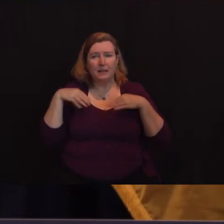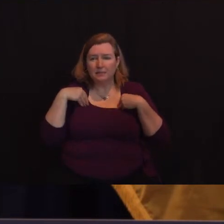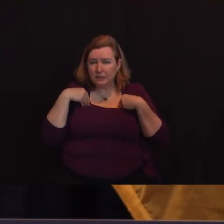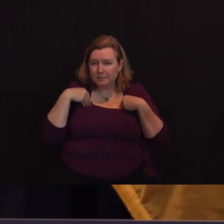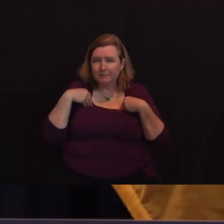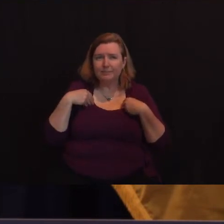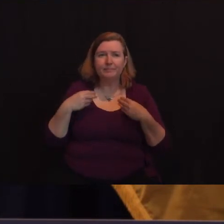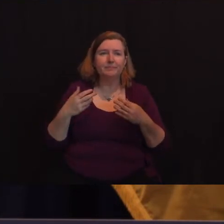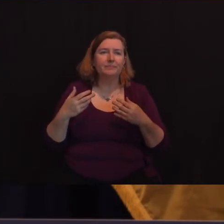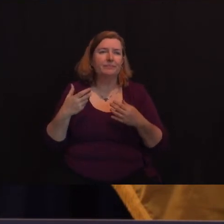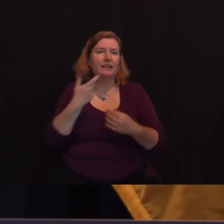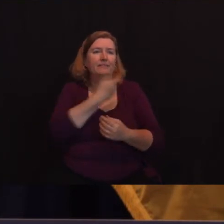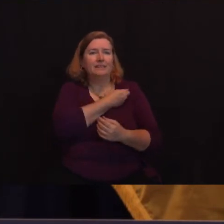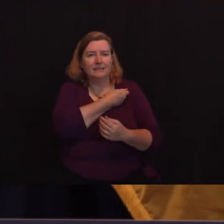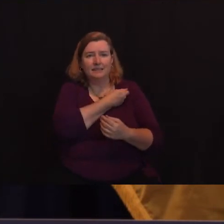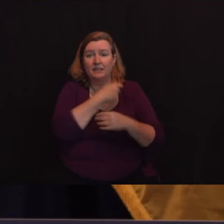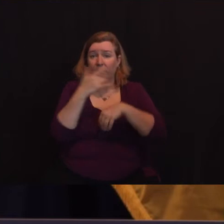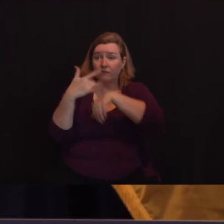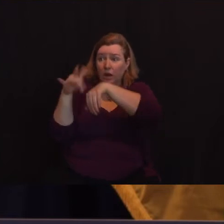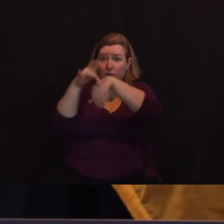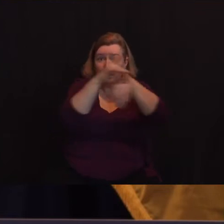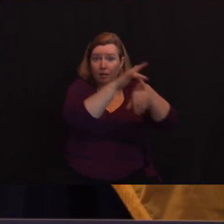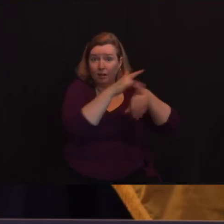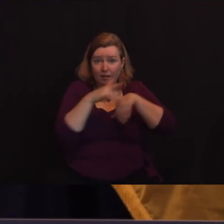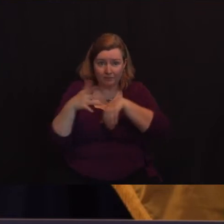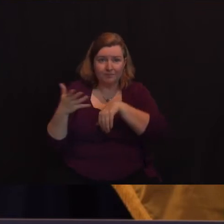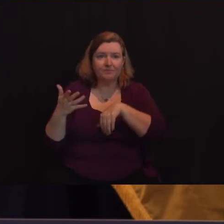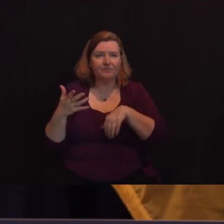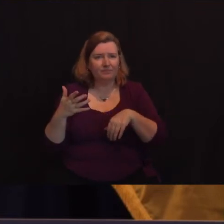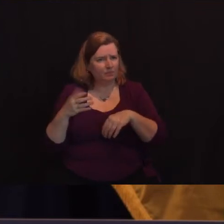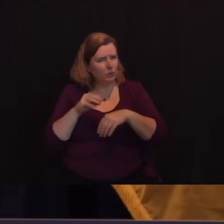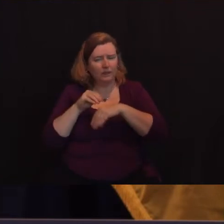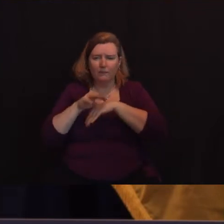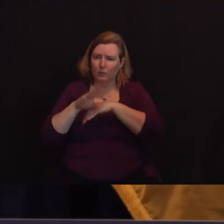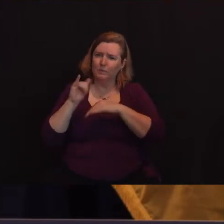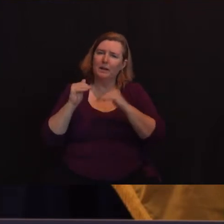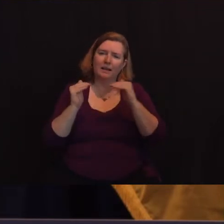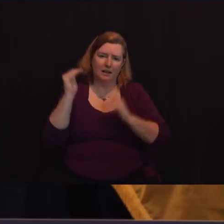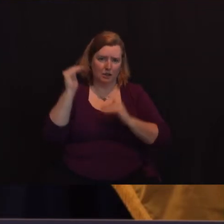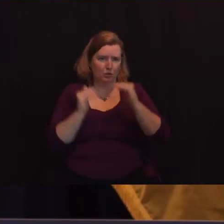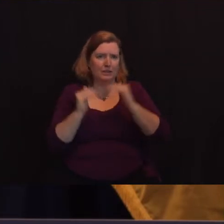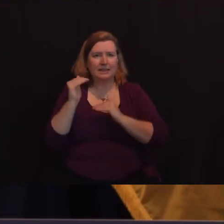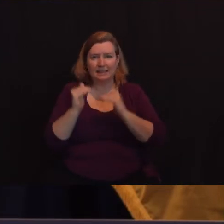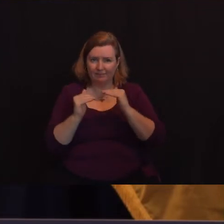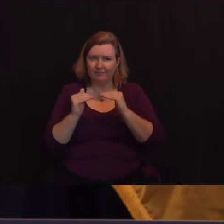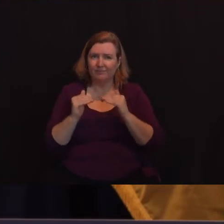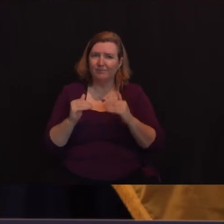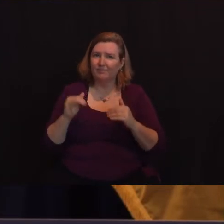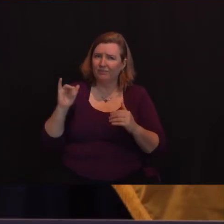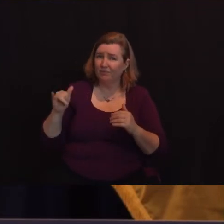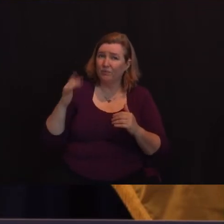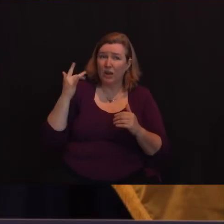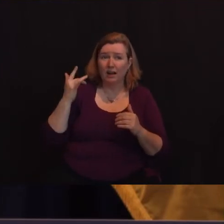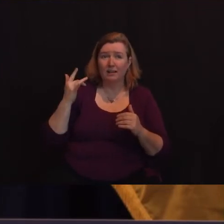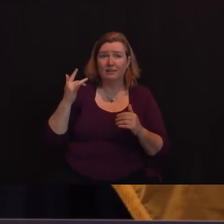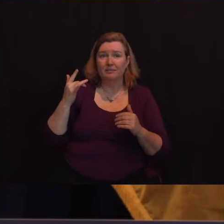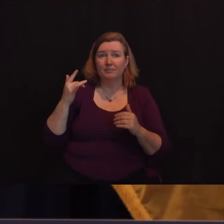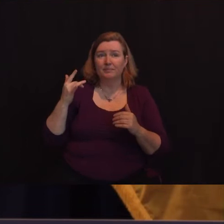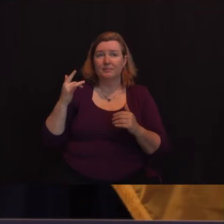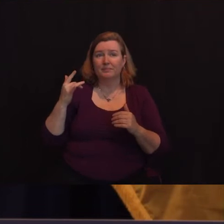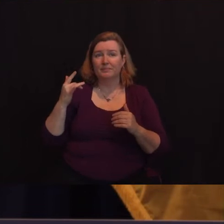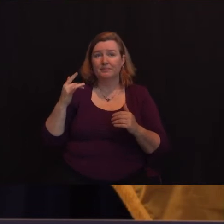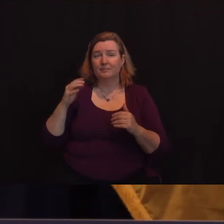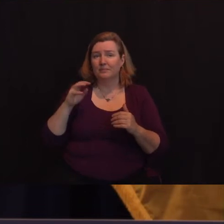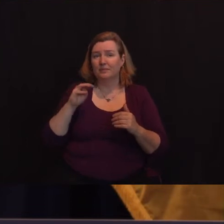extraordinarily successful, but is very much still a work in progress as it relates to equity, which is why Mayor Baraka's initiative, for instance, in each